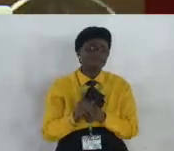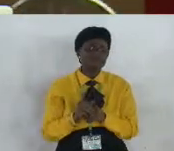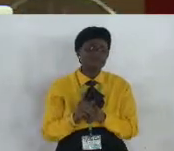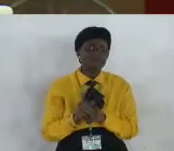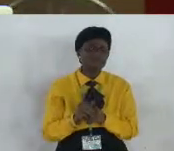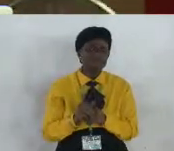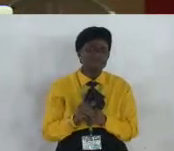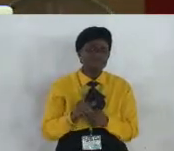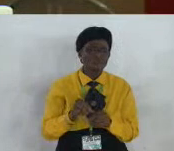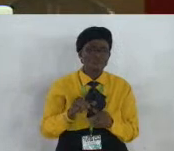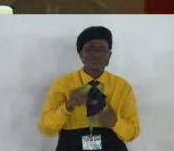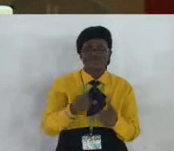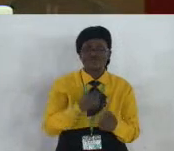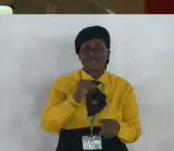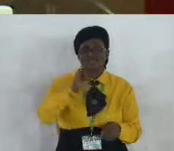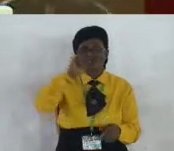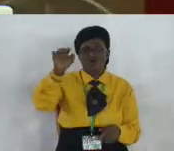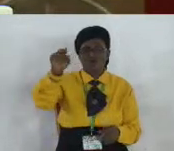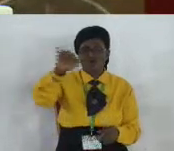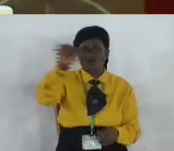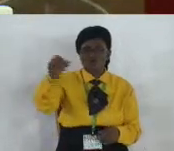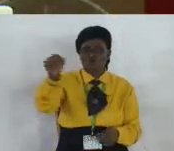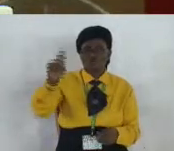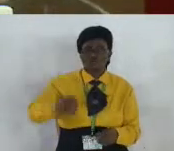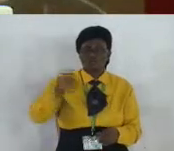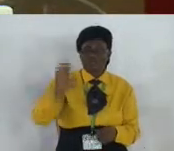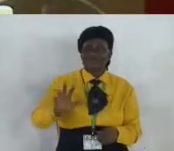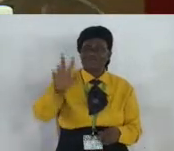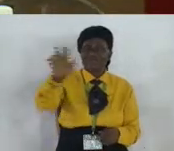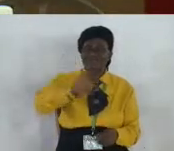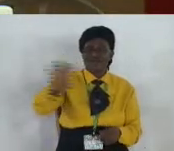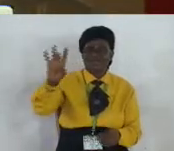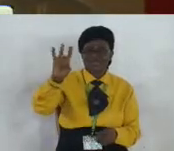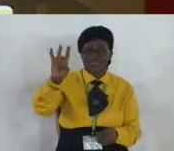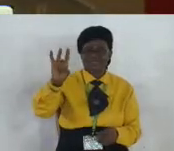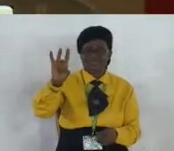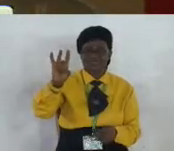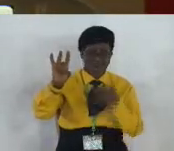1 John chapter 3, verse 8. 1 John chapter 3, verse 8.